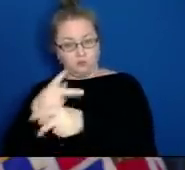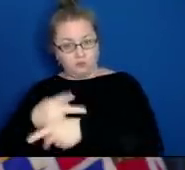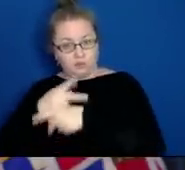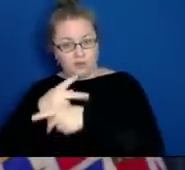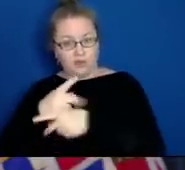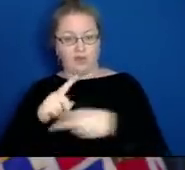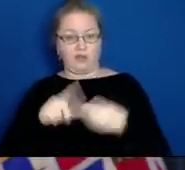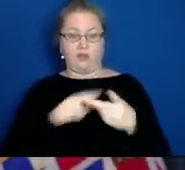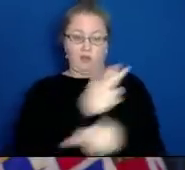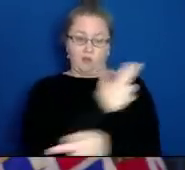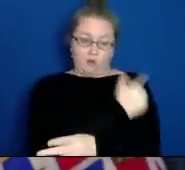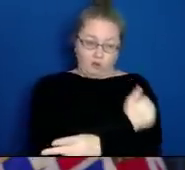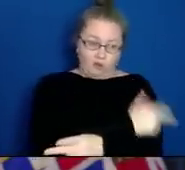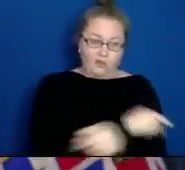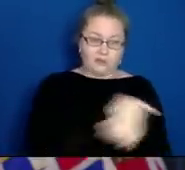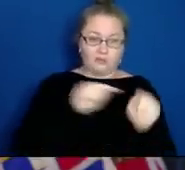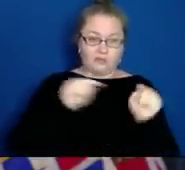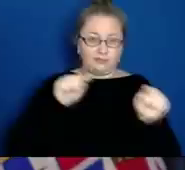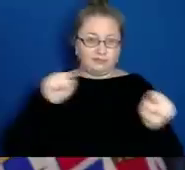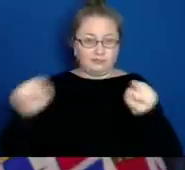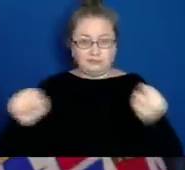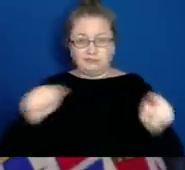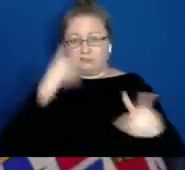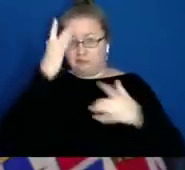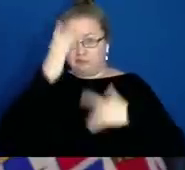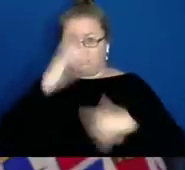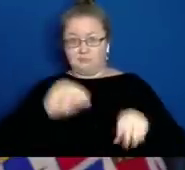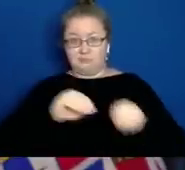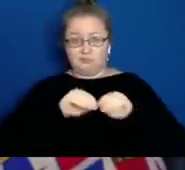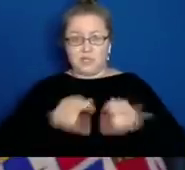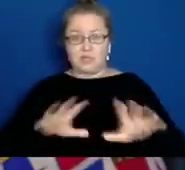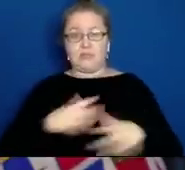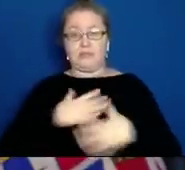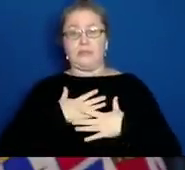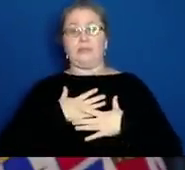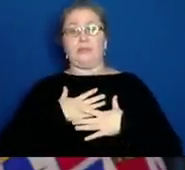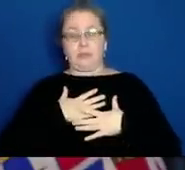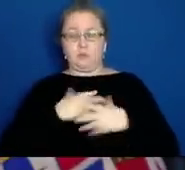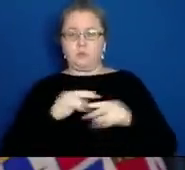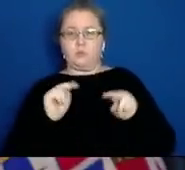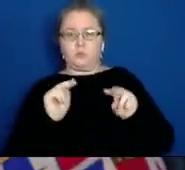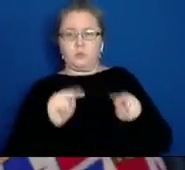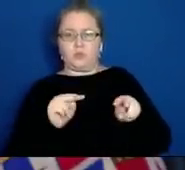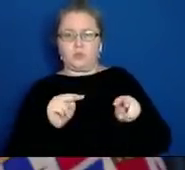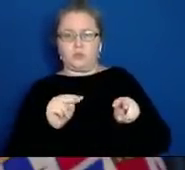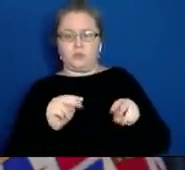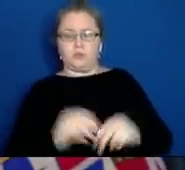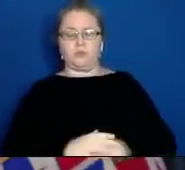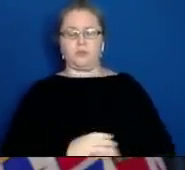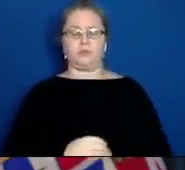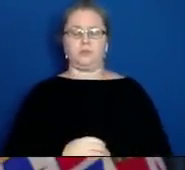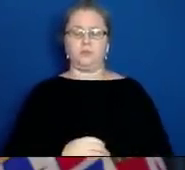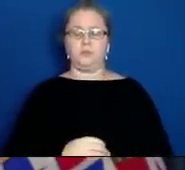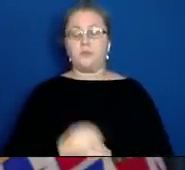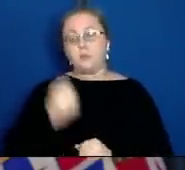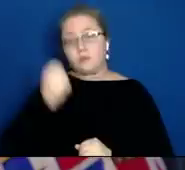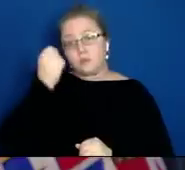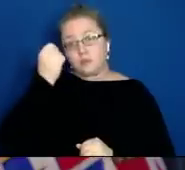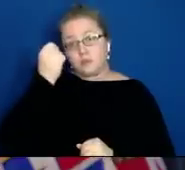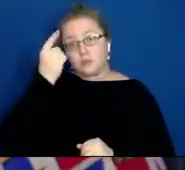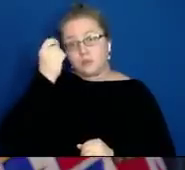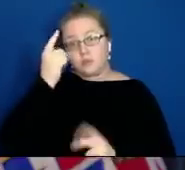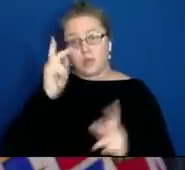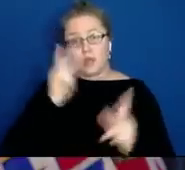yes, those are important. We have seen a decrease in the number of people who have been infected